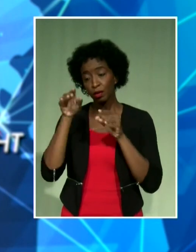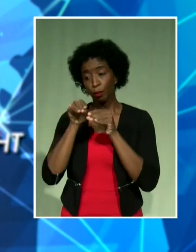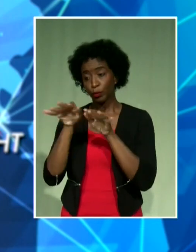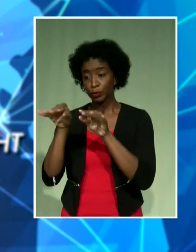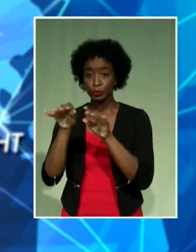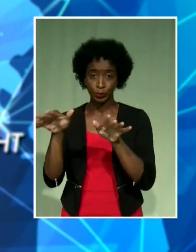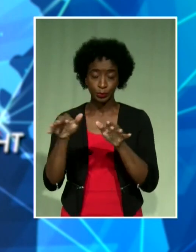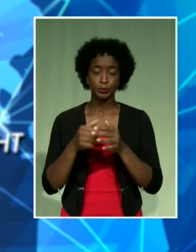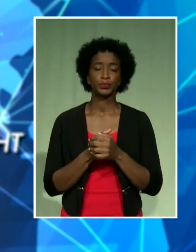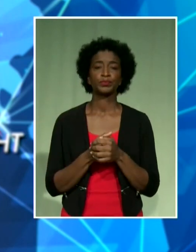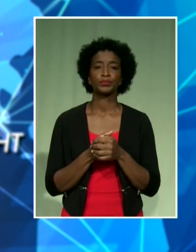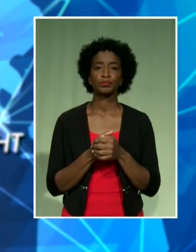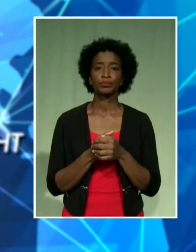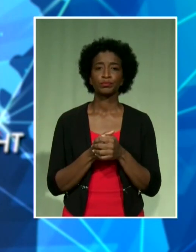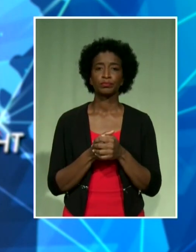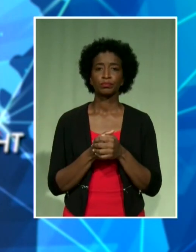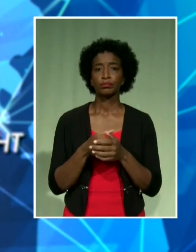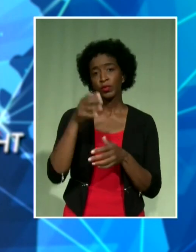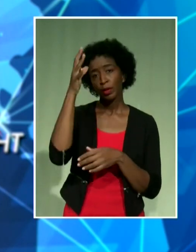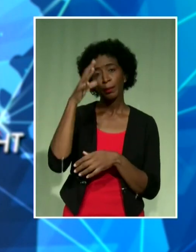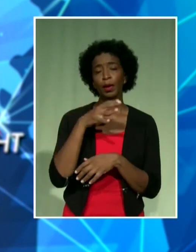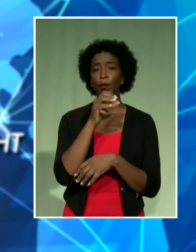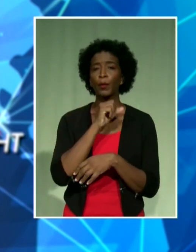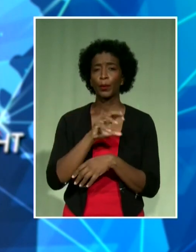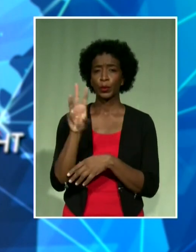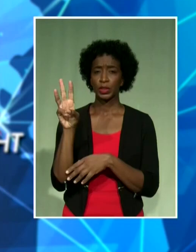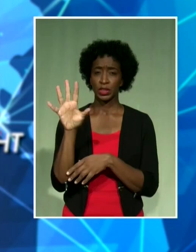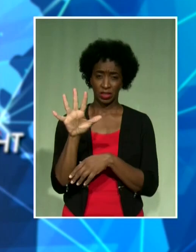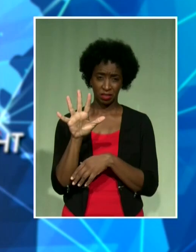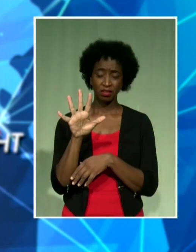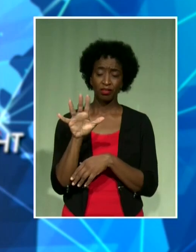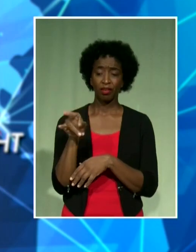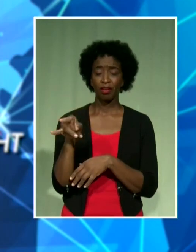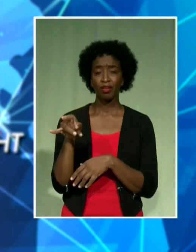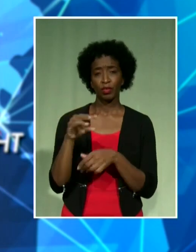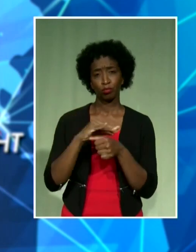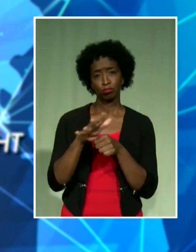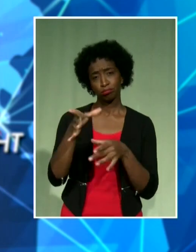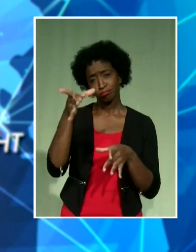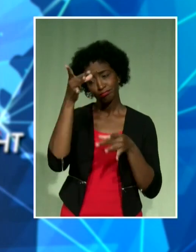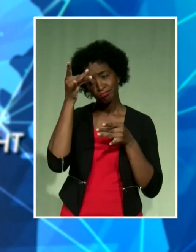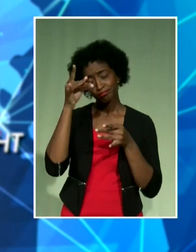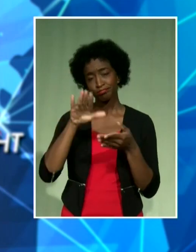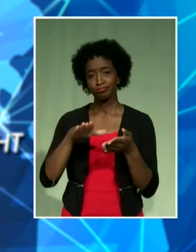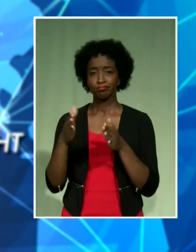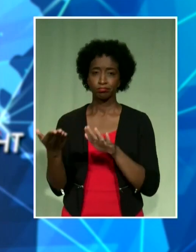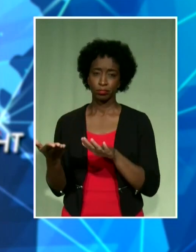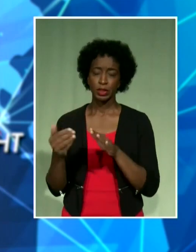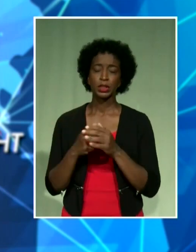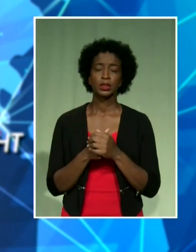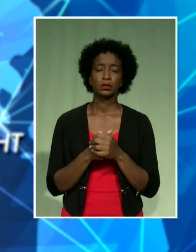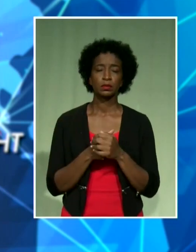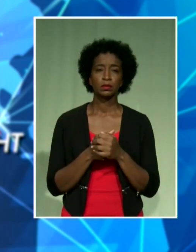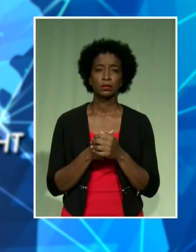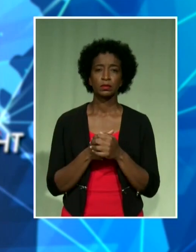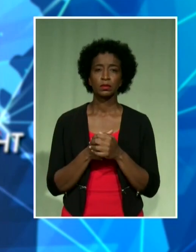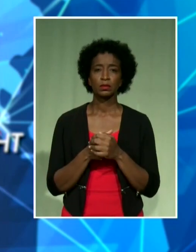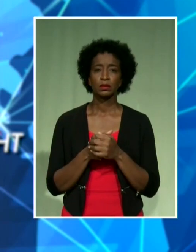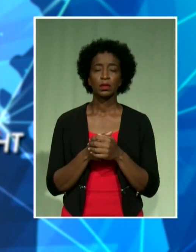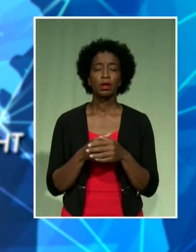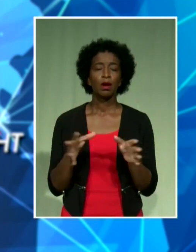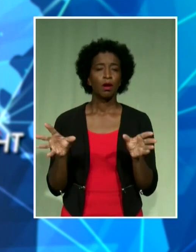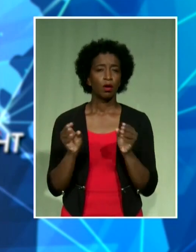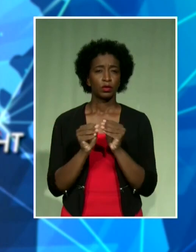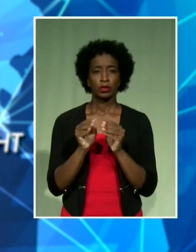COVID-19 has claimed the life of a 65-year-old man. He succumbed to the viral illness yesterday. Now, his death has brought the number of casualties from the virus